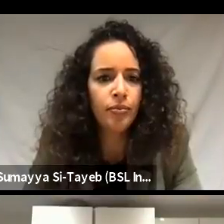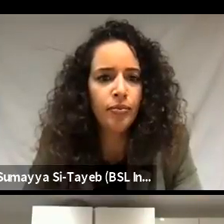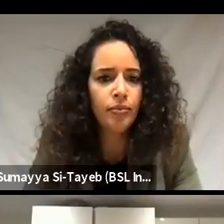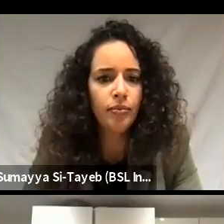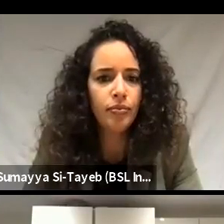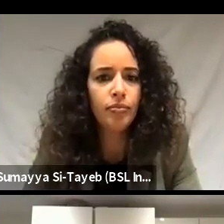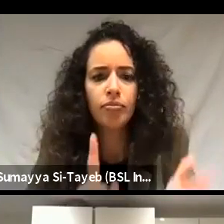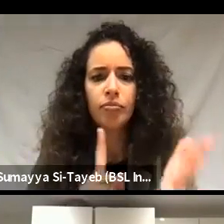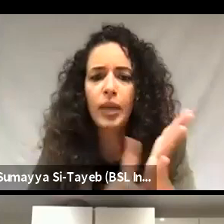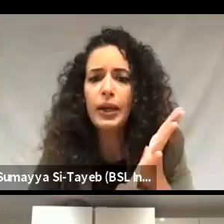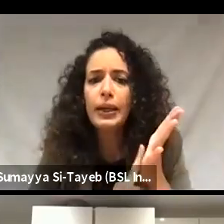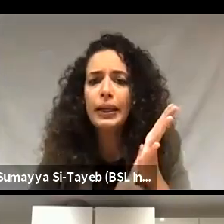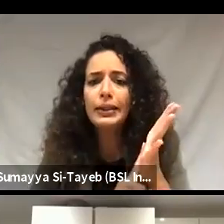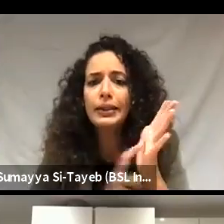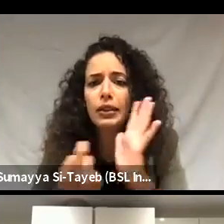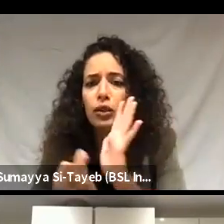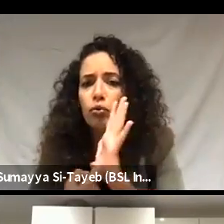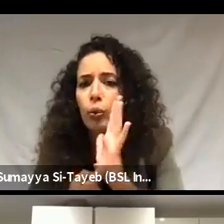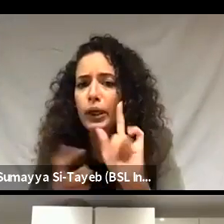Lizzie, Rohit?